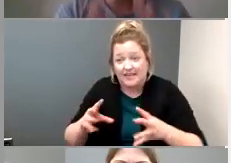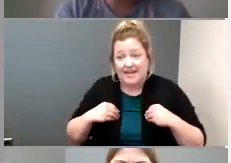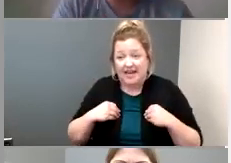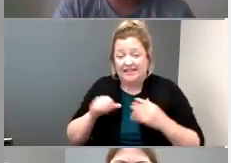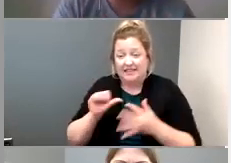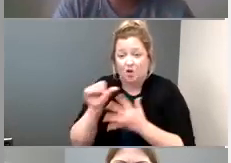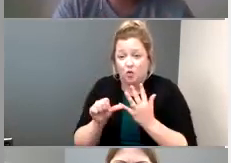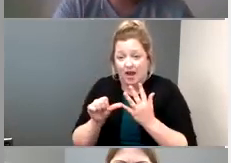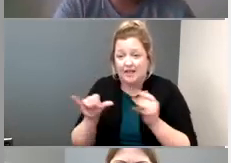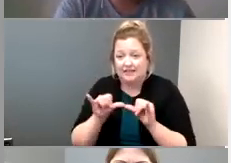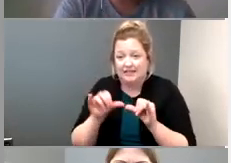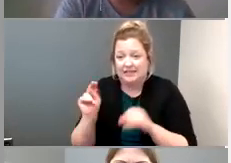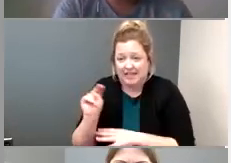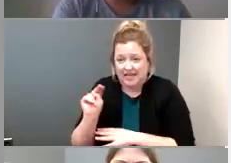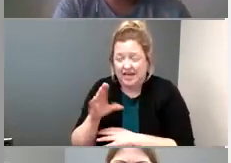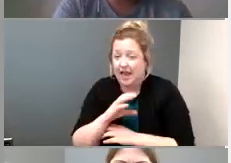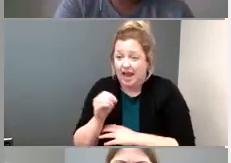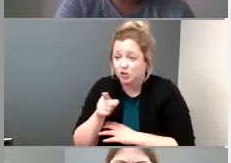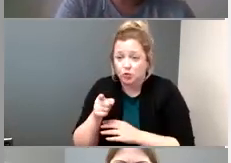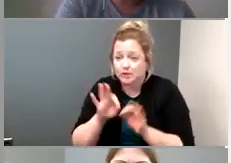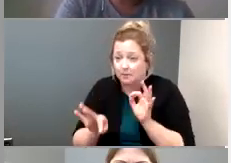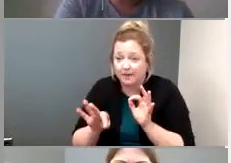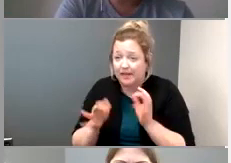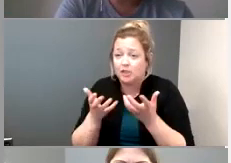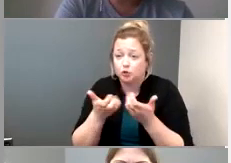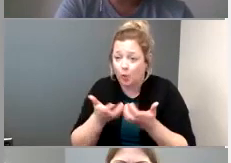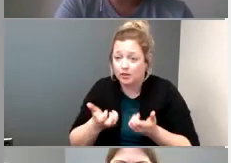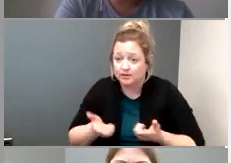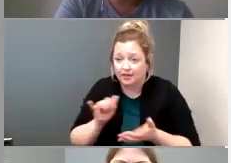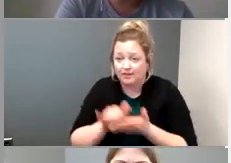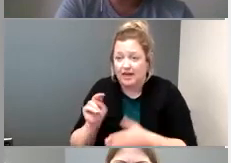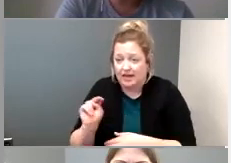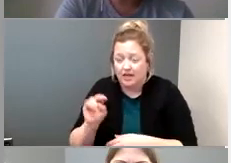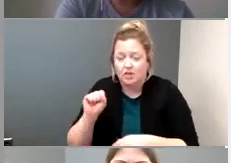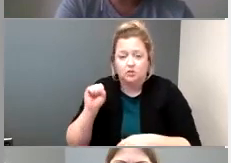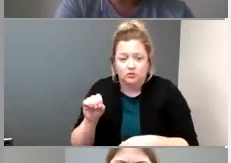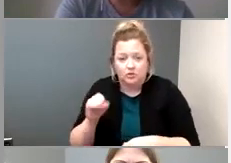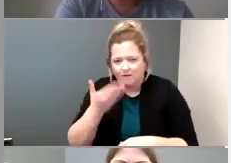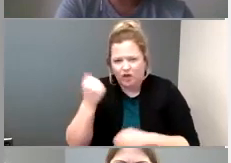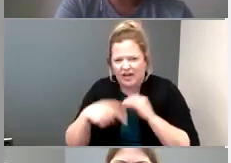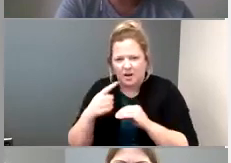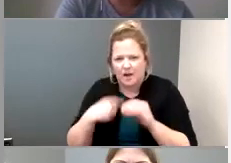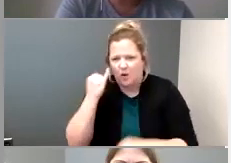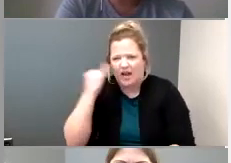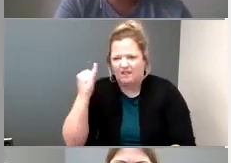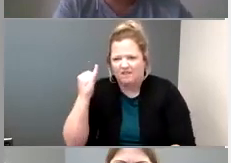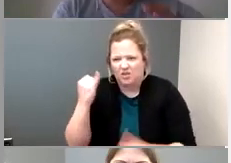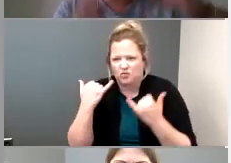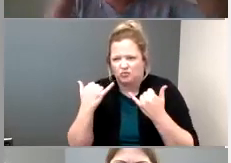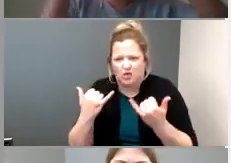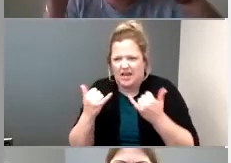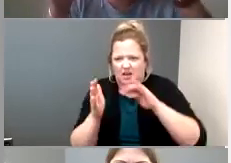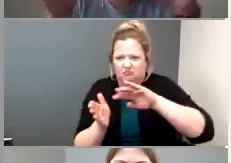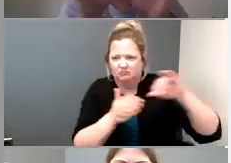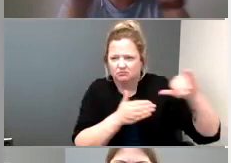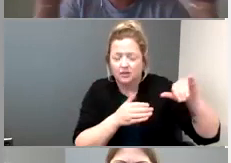recursively sort that array. So what it does is essentially, forget about the if case for now. It recursively, so